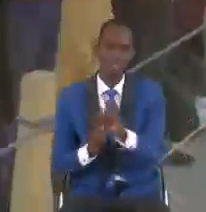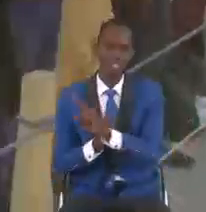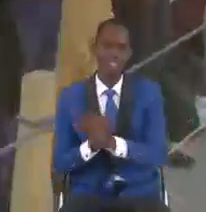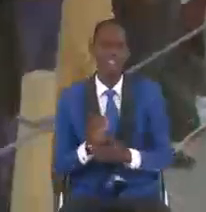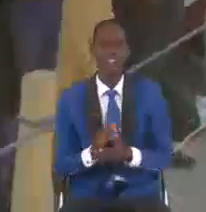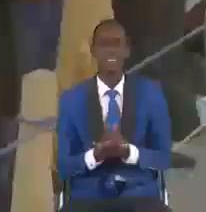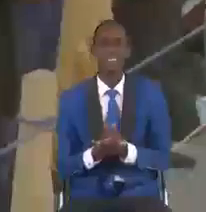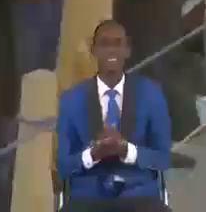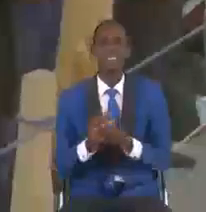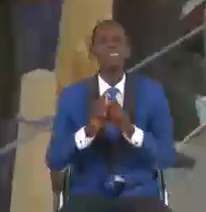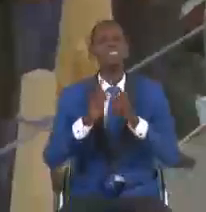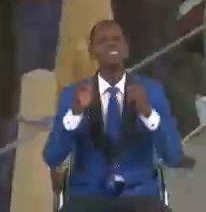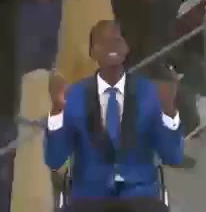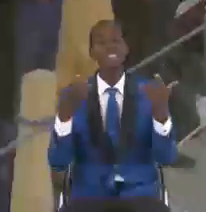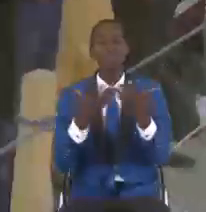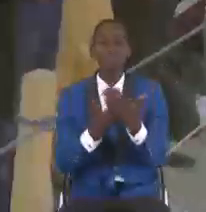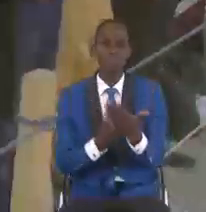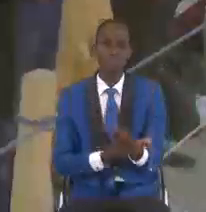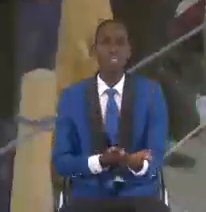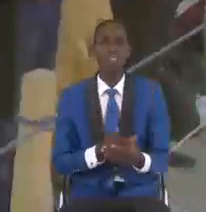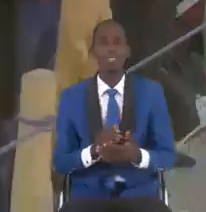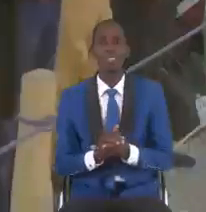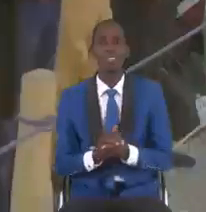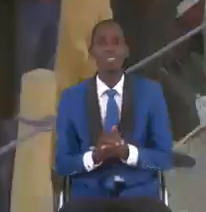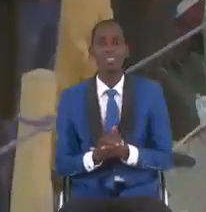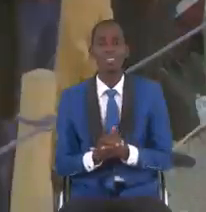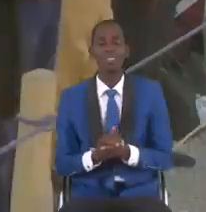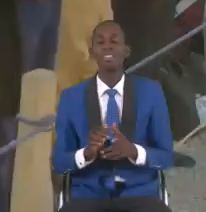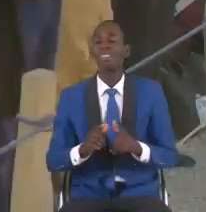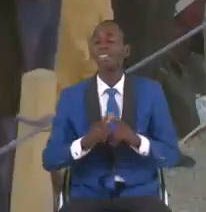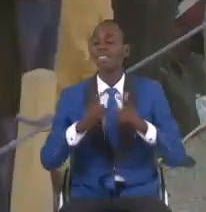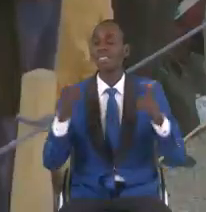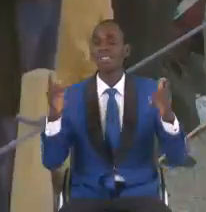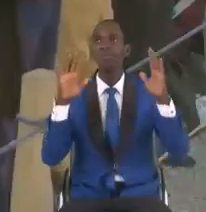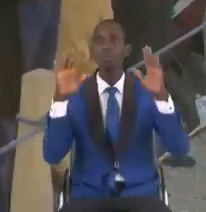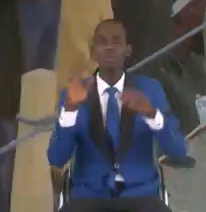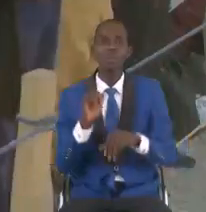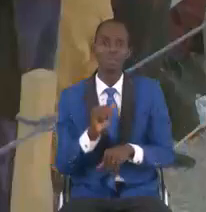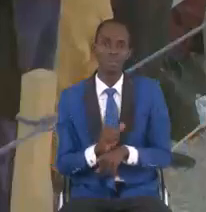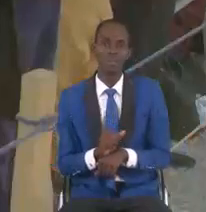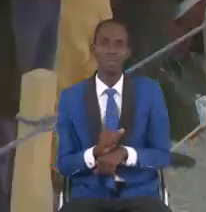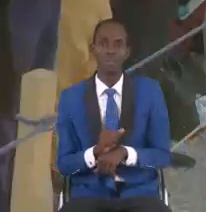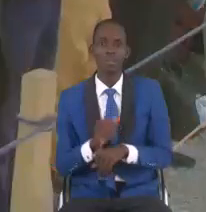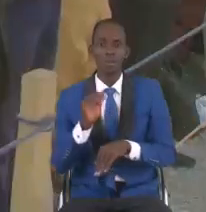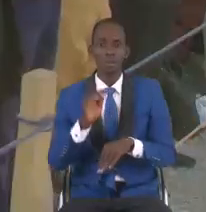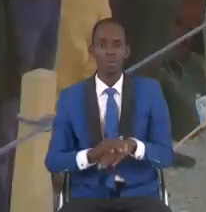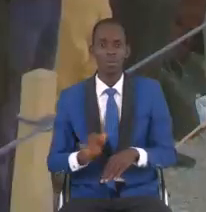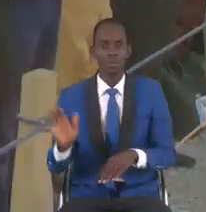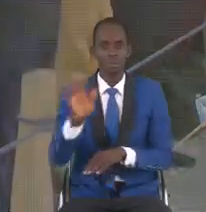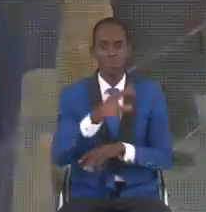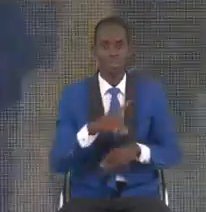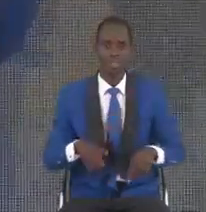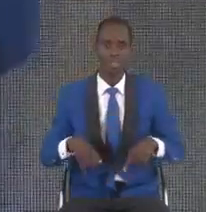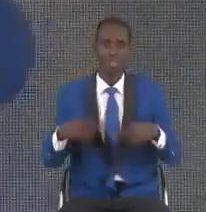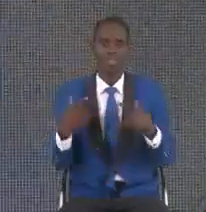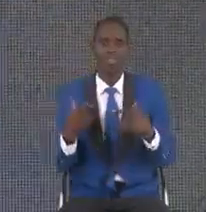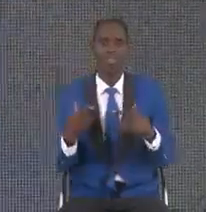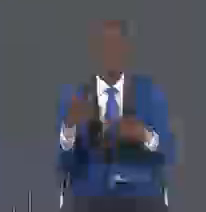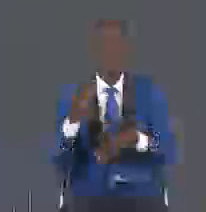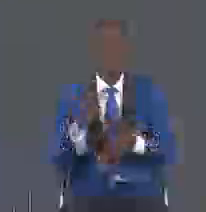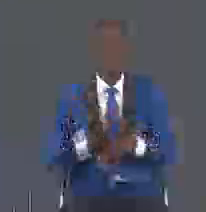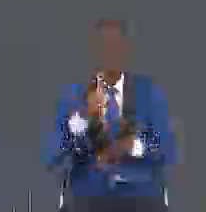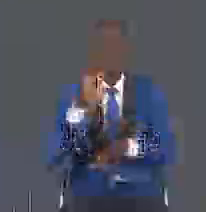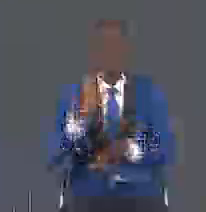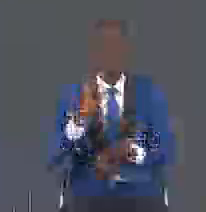Great morning. Grand miracle upon your life, upon your